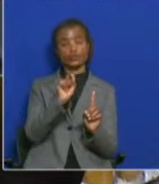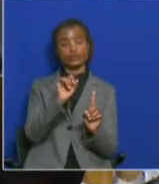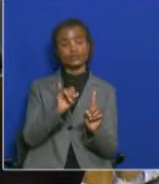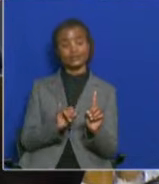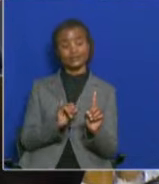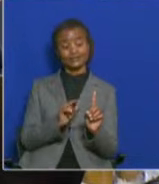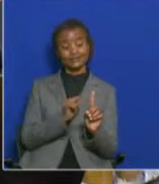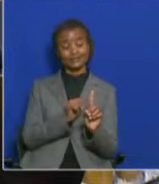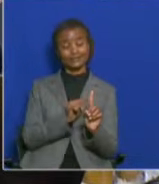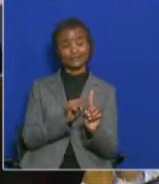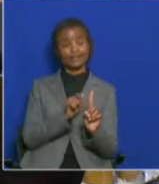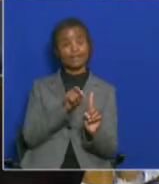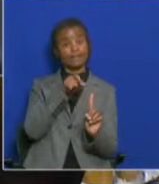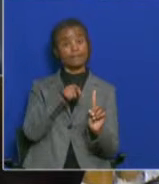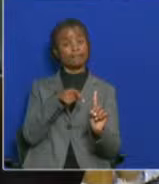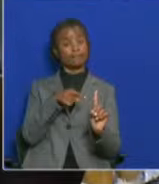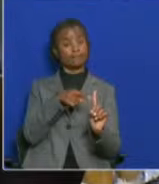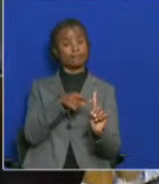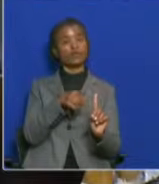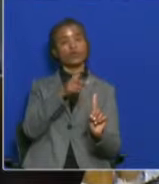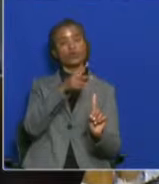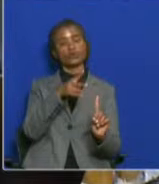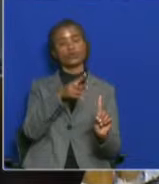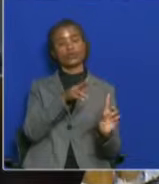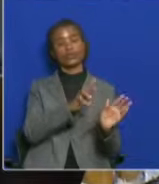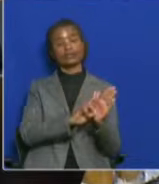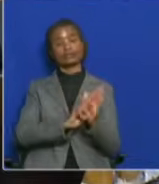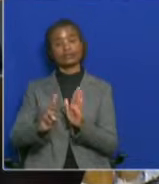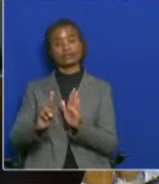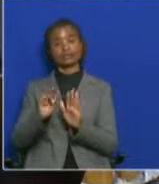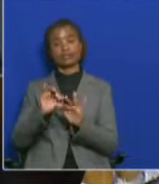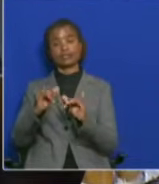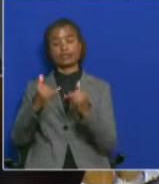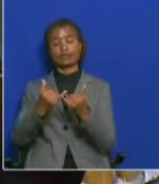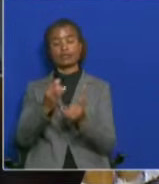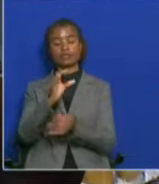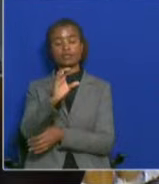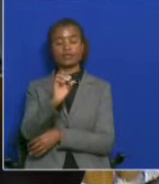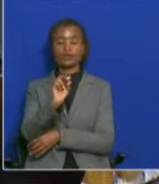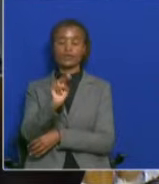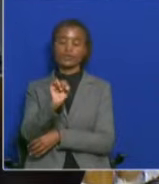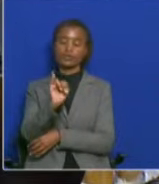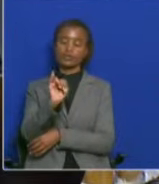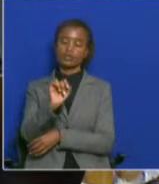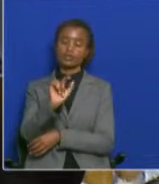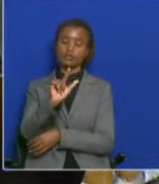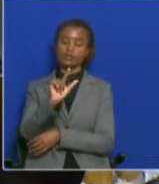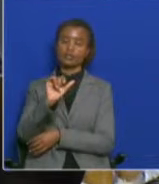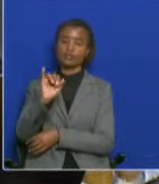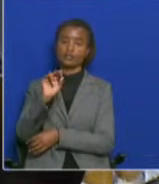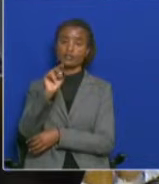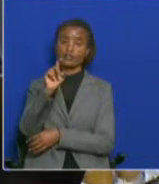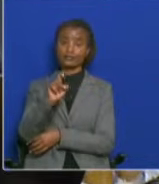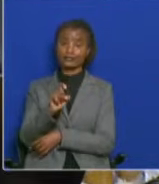of Carney Links. And these admissions relate to past